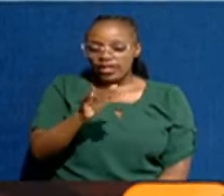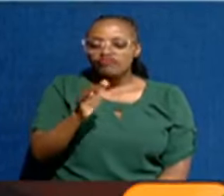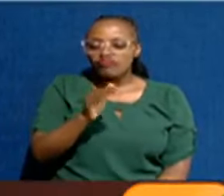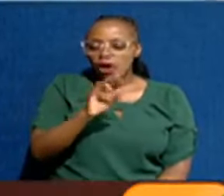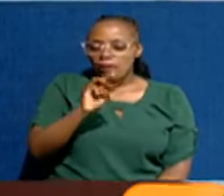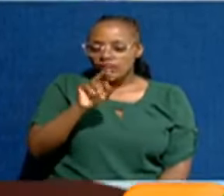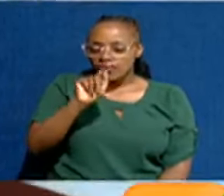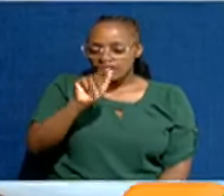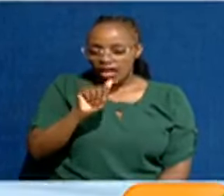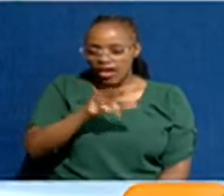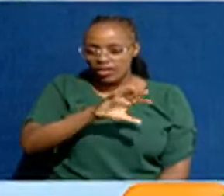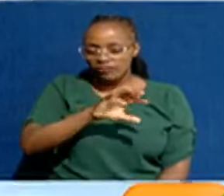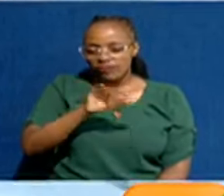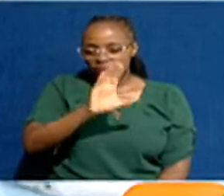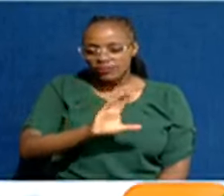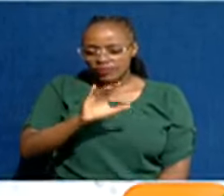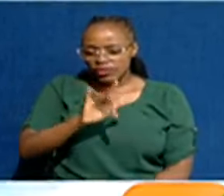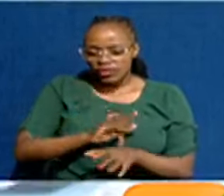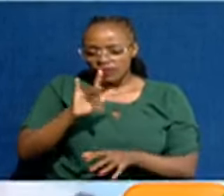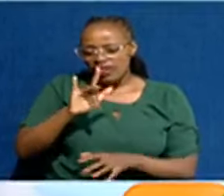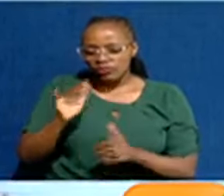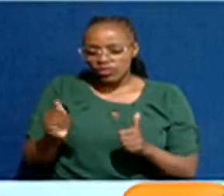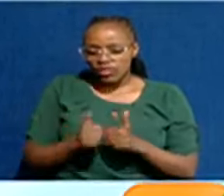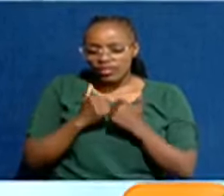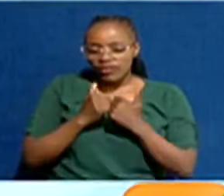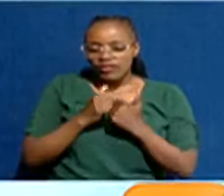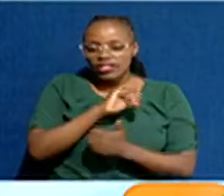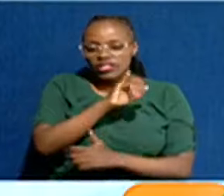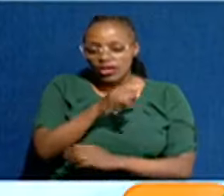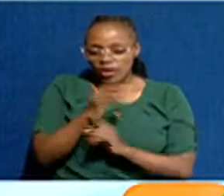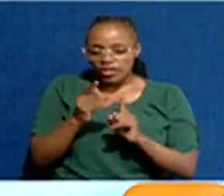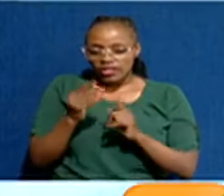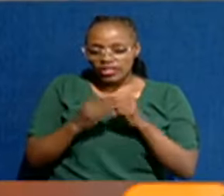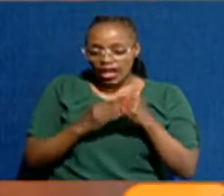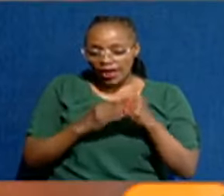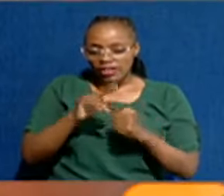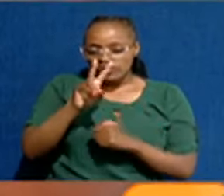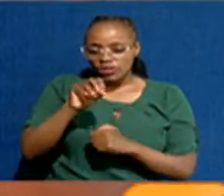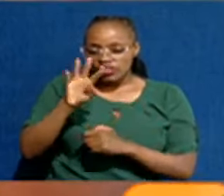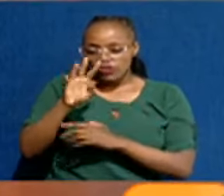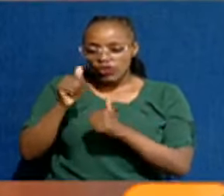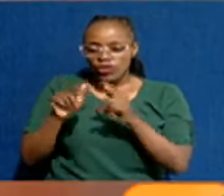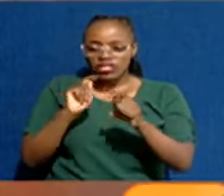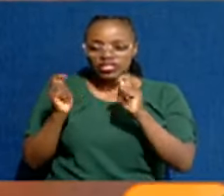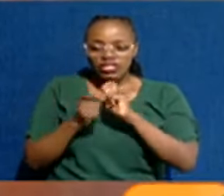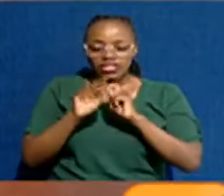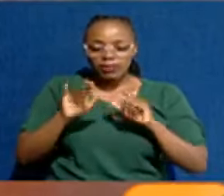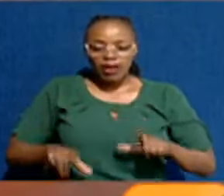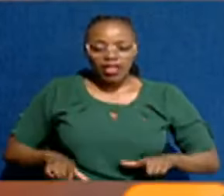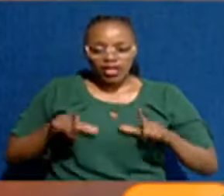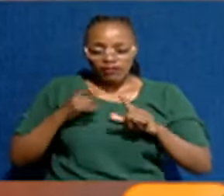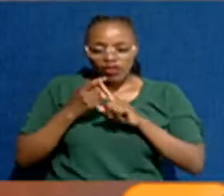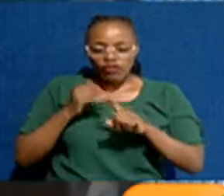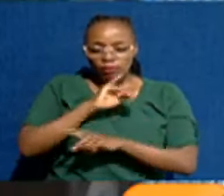was involved in an accident at Lights area on 9th January 2024, which has completely changed his life.